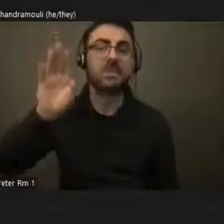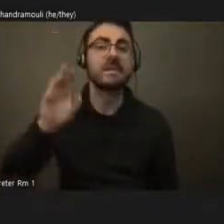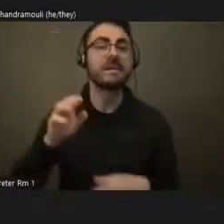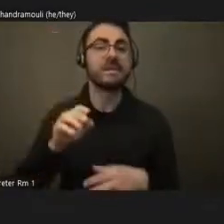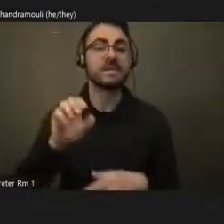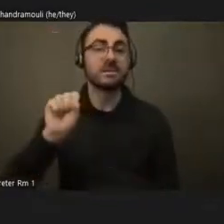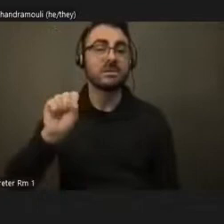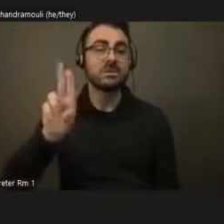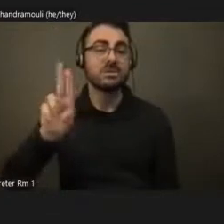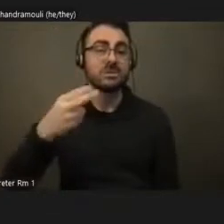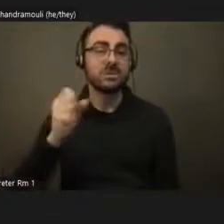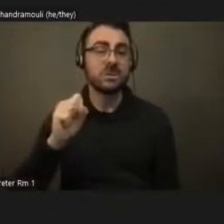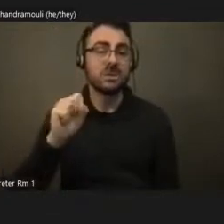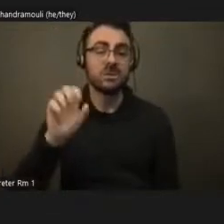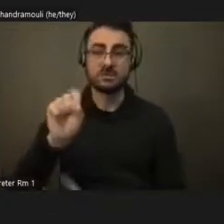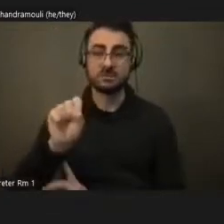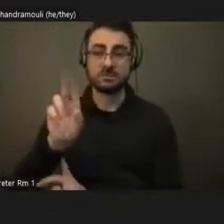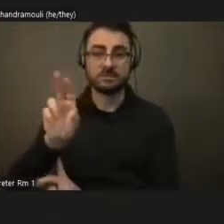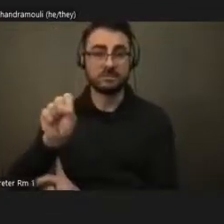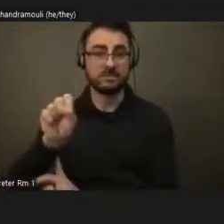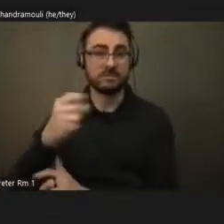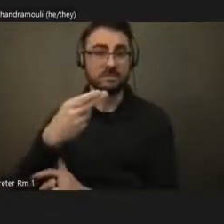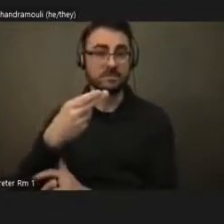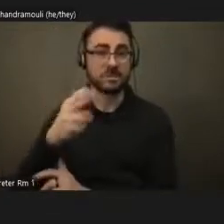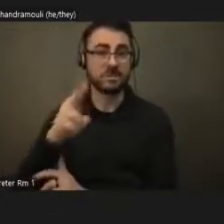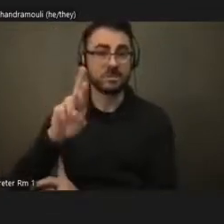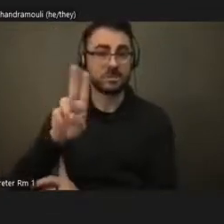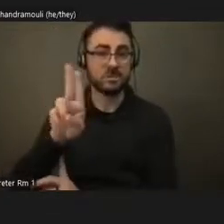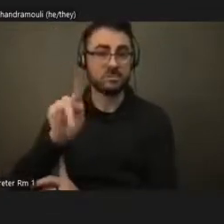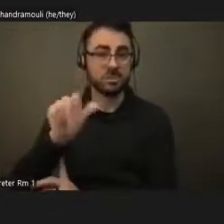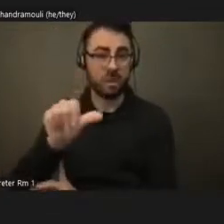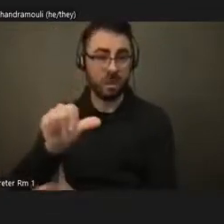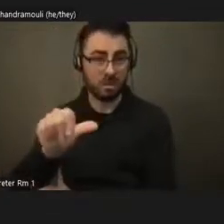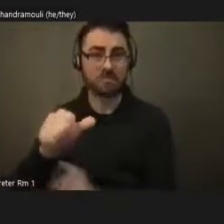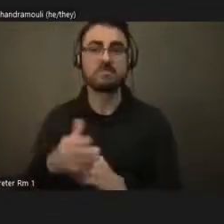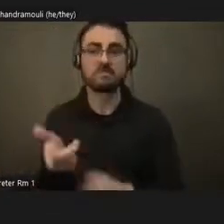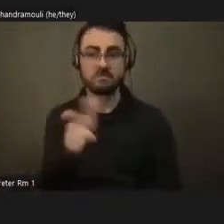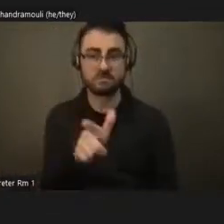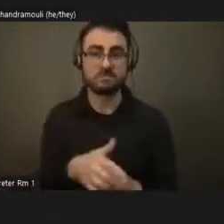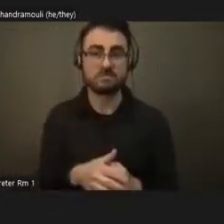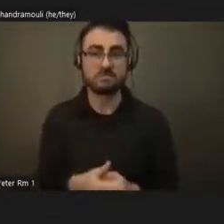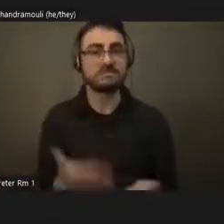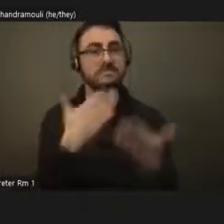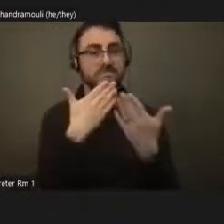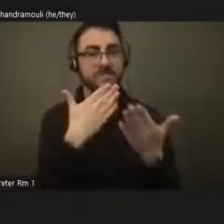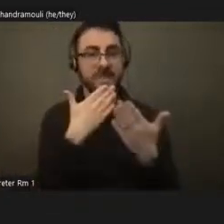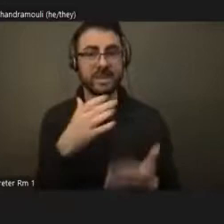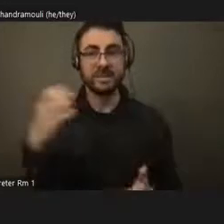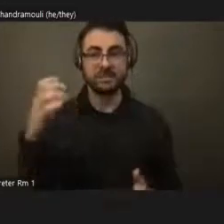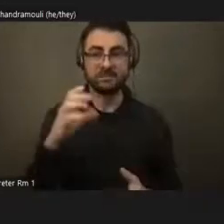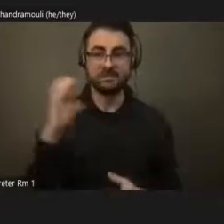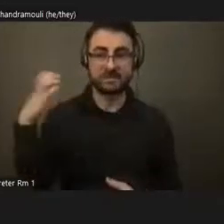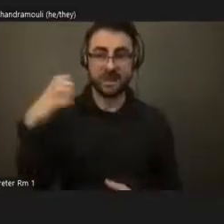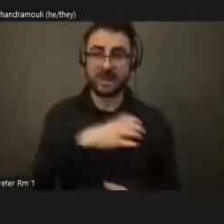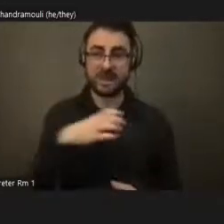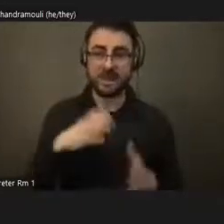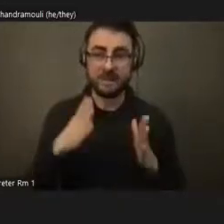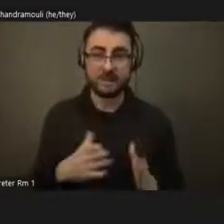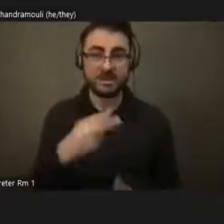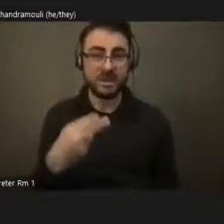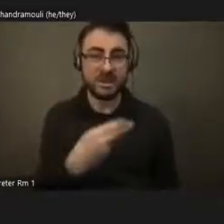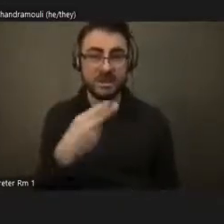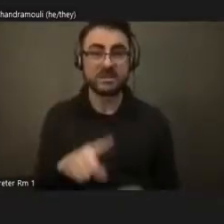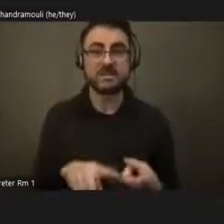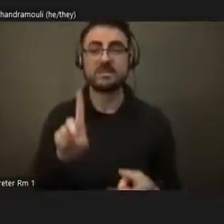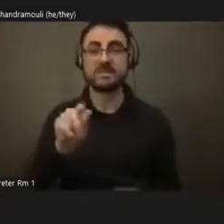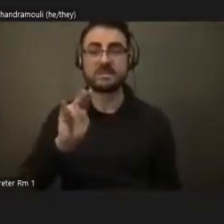Shushruta. Thank you, Chair Harrington and Danielle, for the opportunity to speak. Ranked choice voting increases